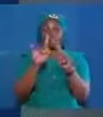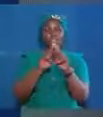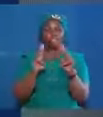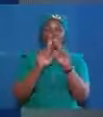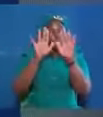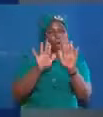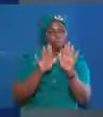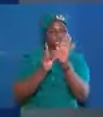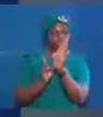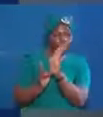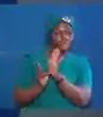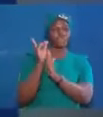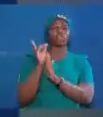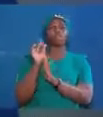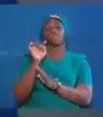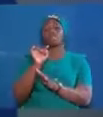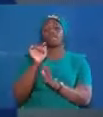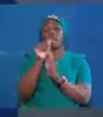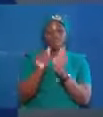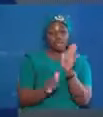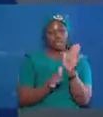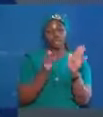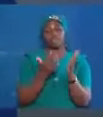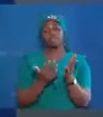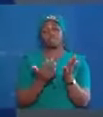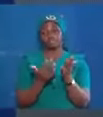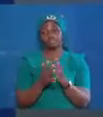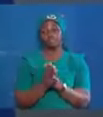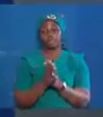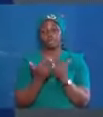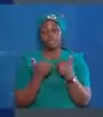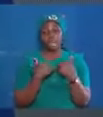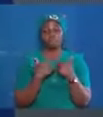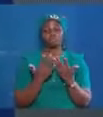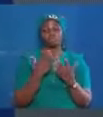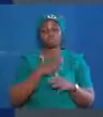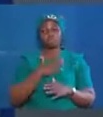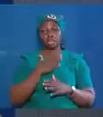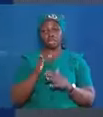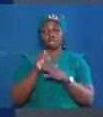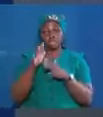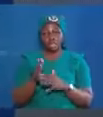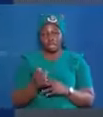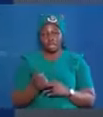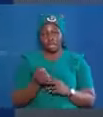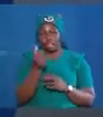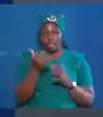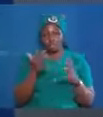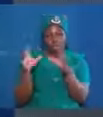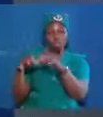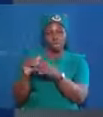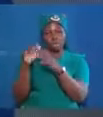this agenda that we are today launching. We have my leader here, the minority leader in the National